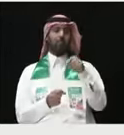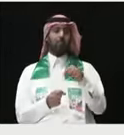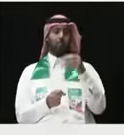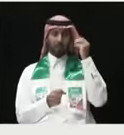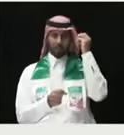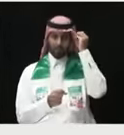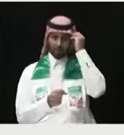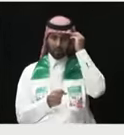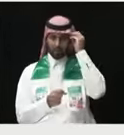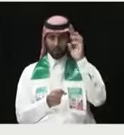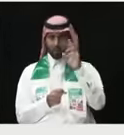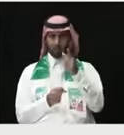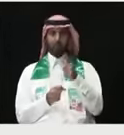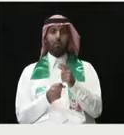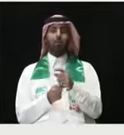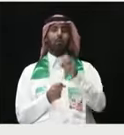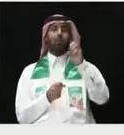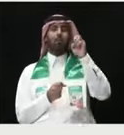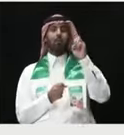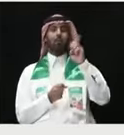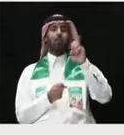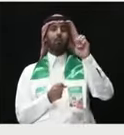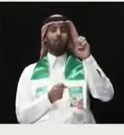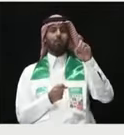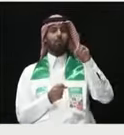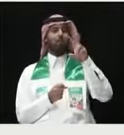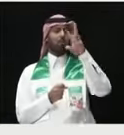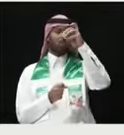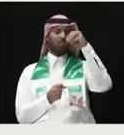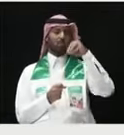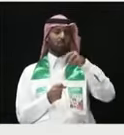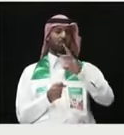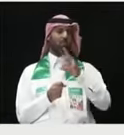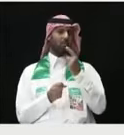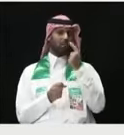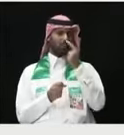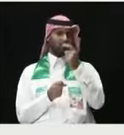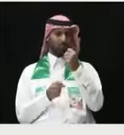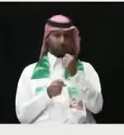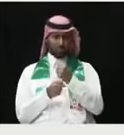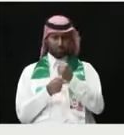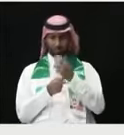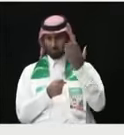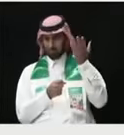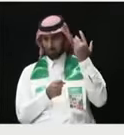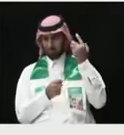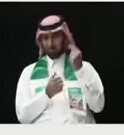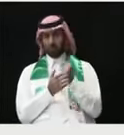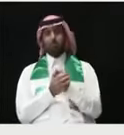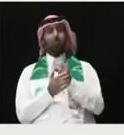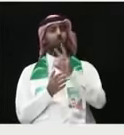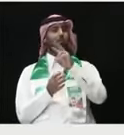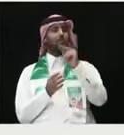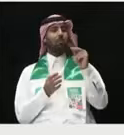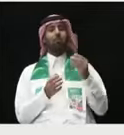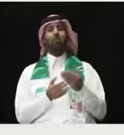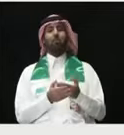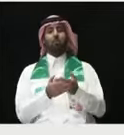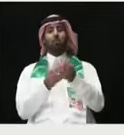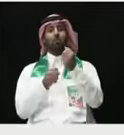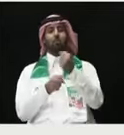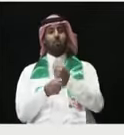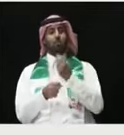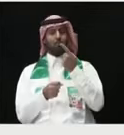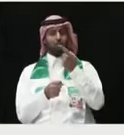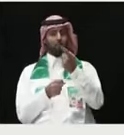you a did. It will give you a did. When do we need this did? So we need a did